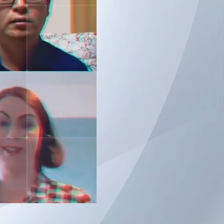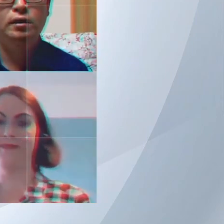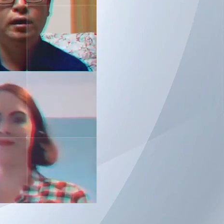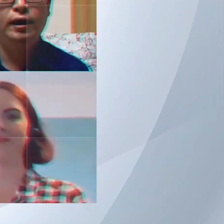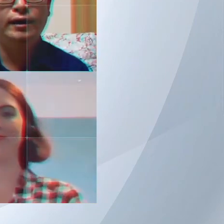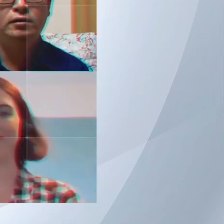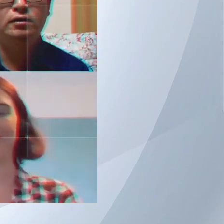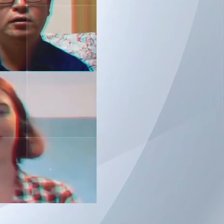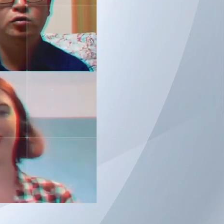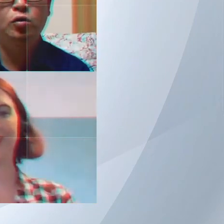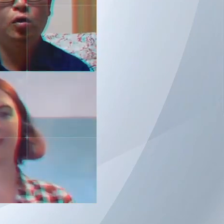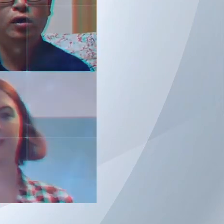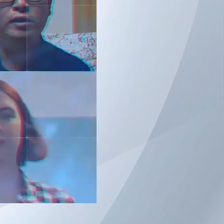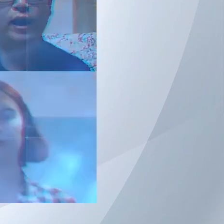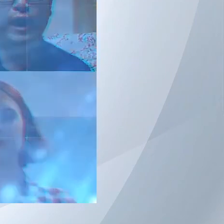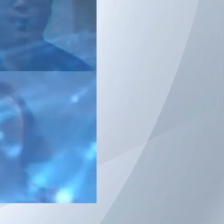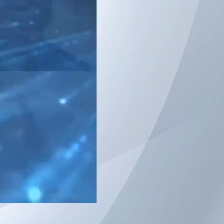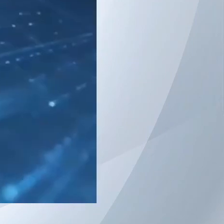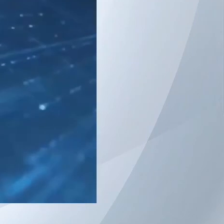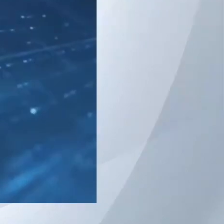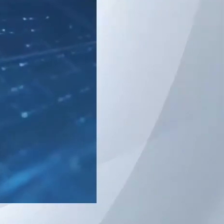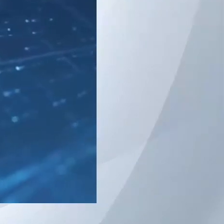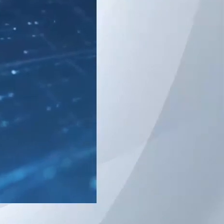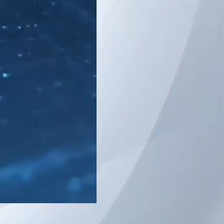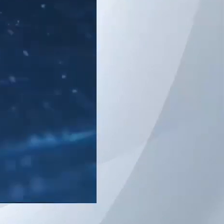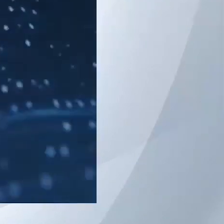Coast, Australia.